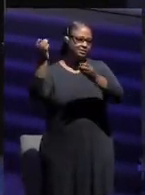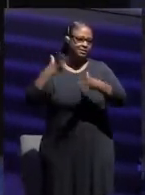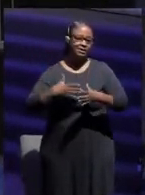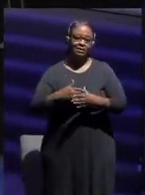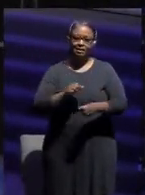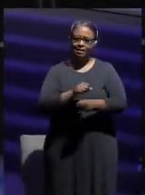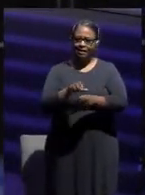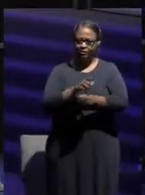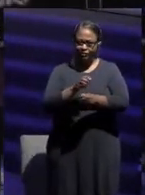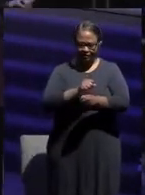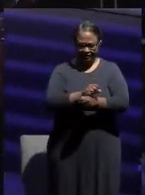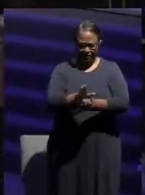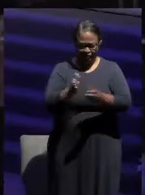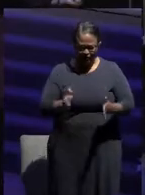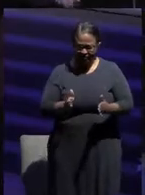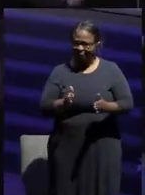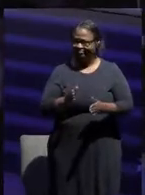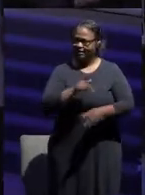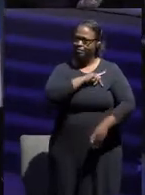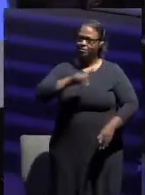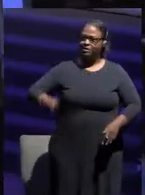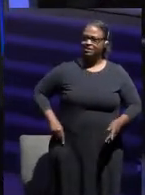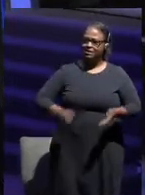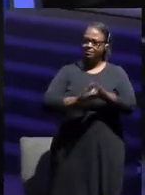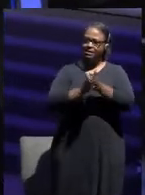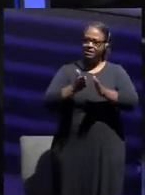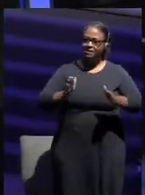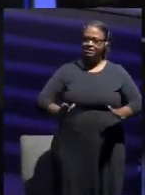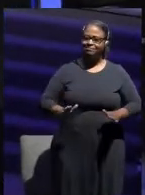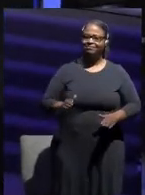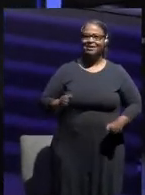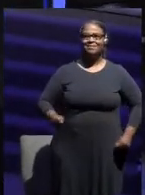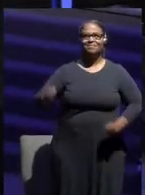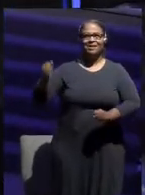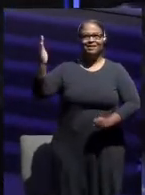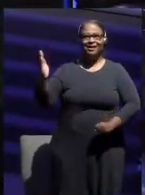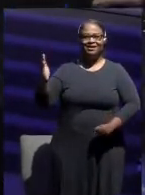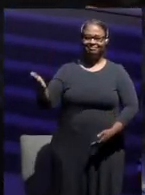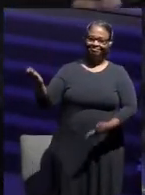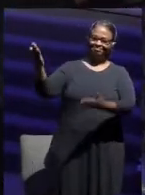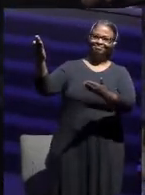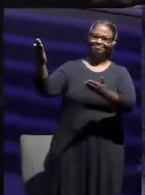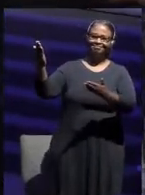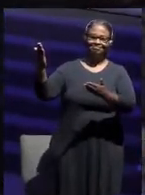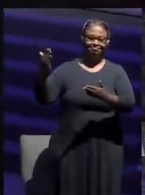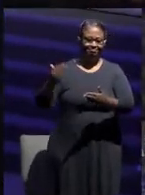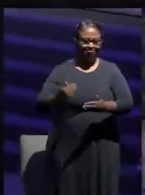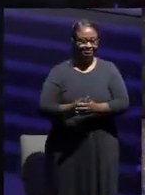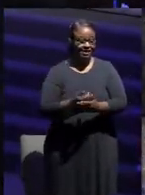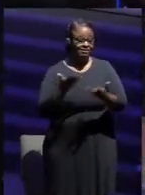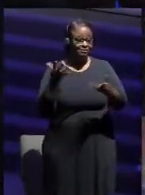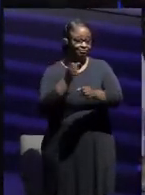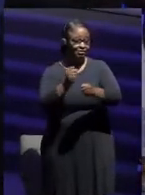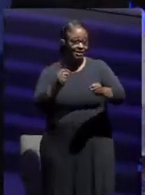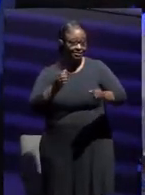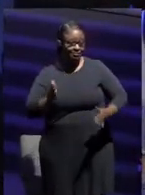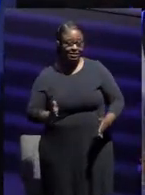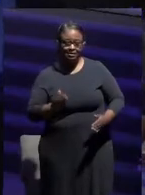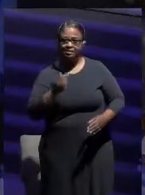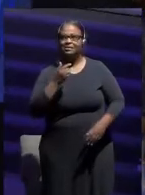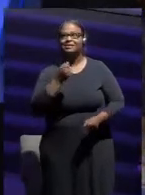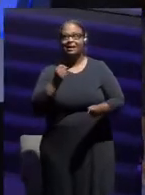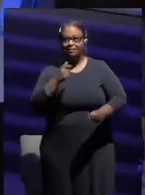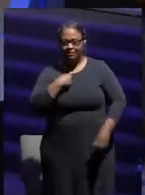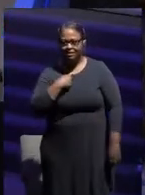me Counselor, Prince of Peace, the Mighty God is He, and is saving me and keeping